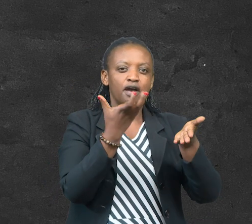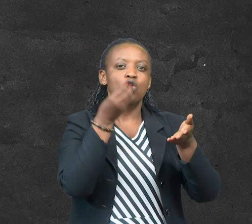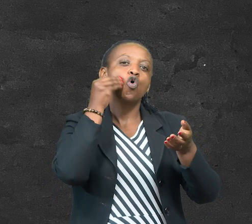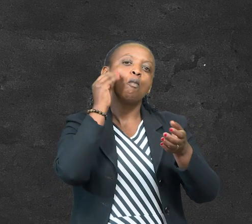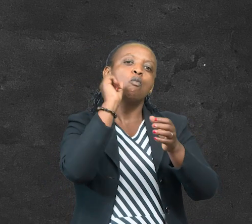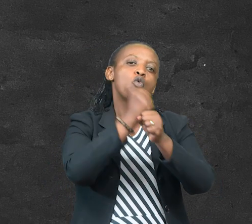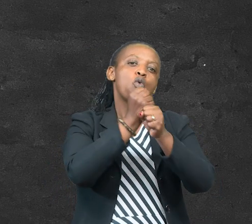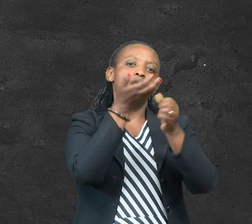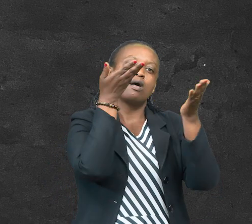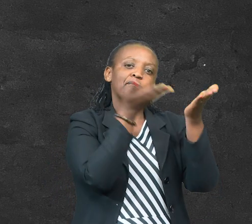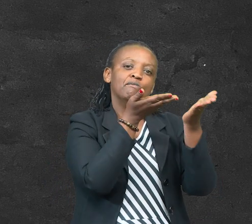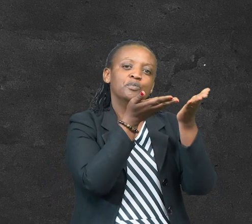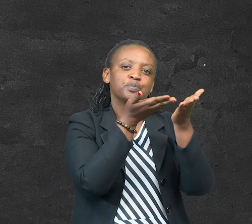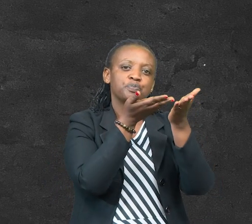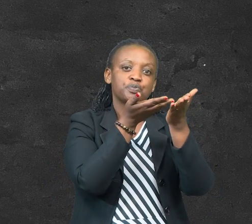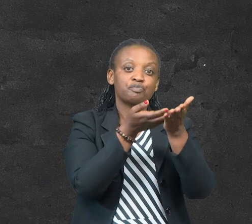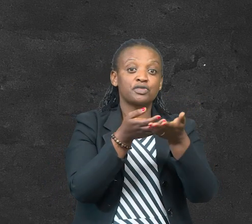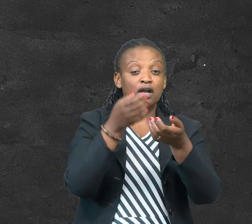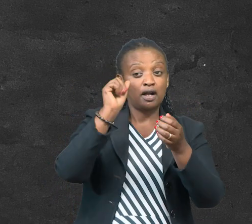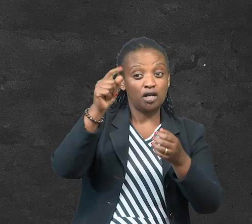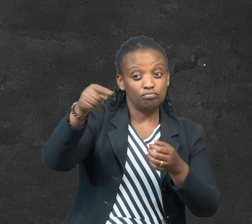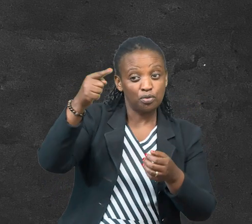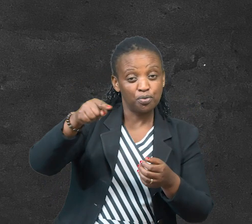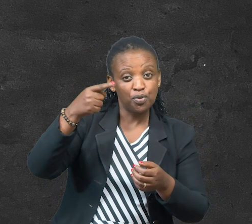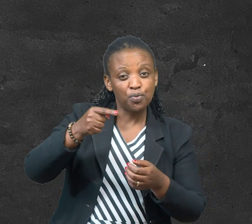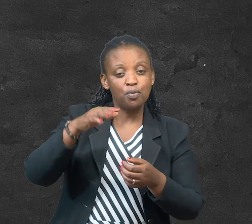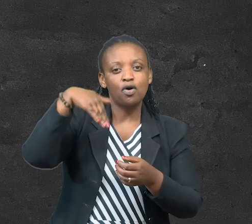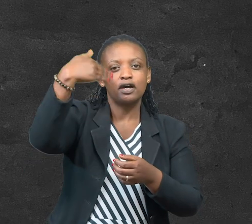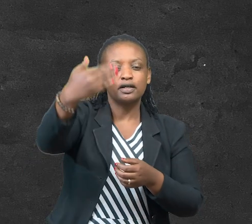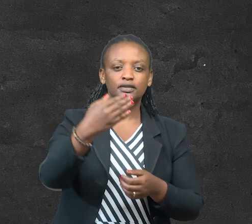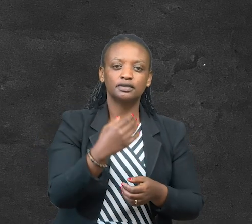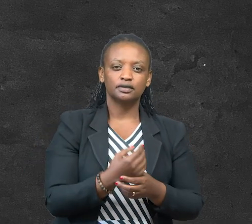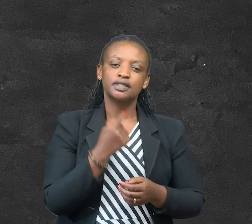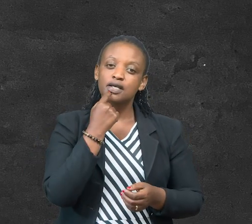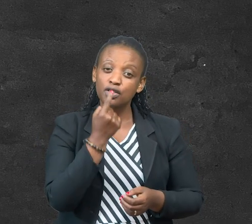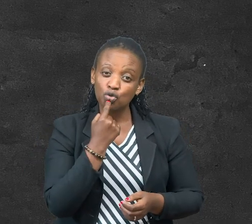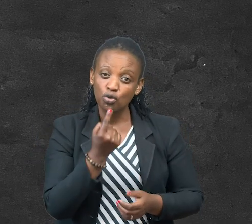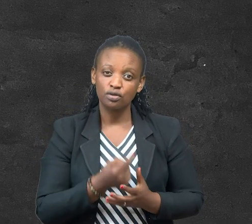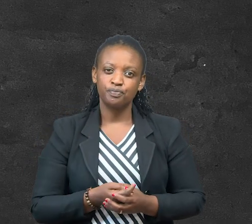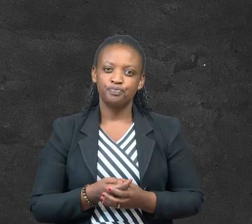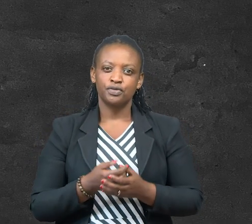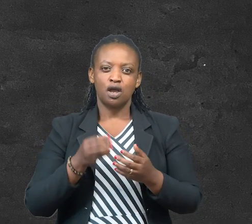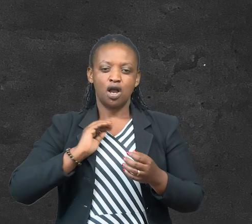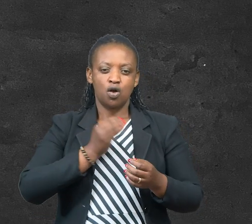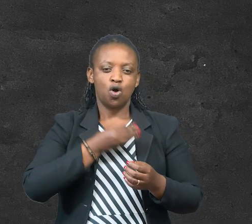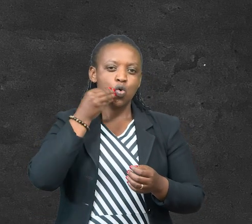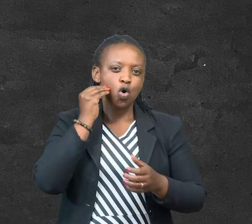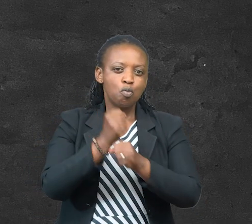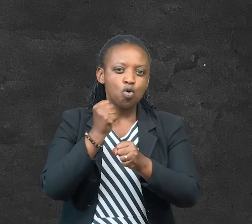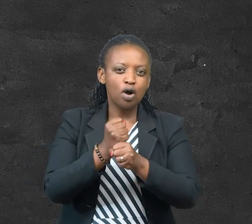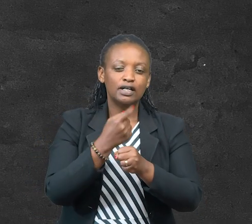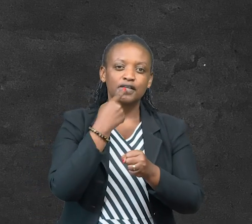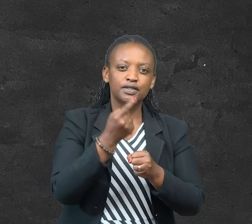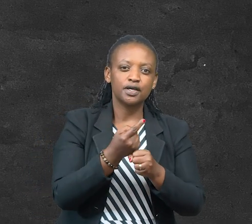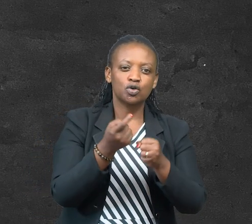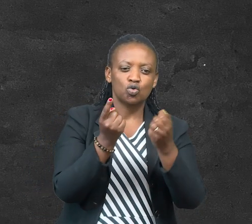here there is your homework, okay? So, I will mark this homework in the next lesson. So, our